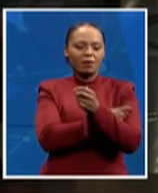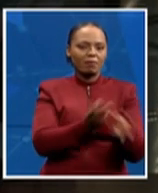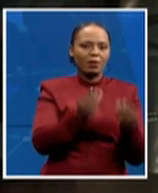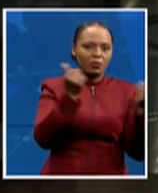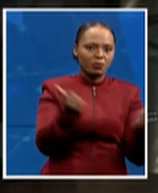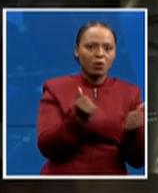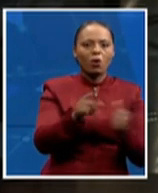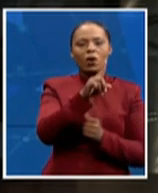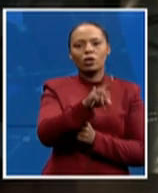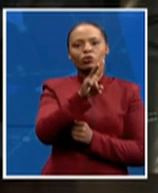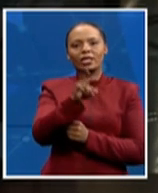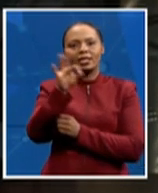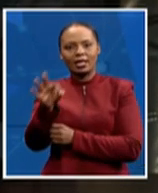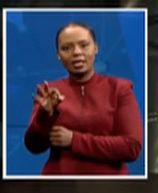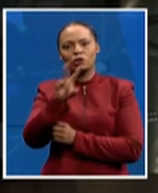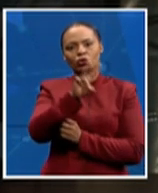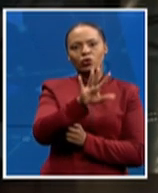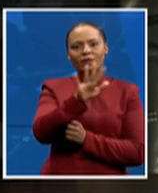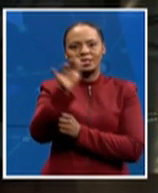123,256 healthcare workers.